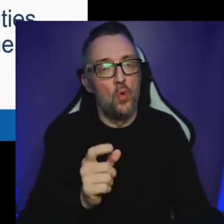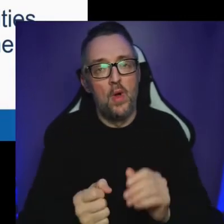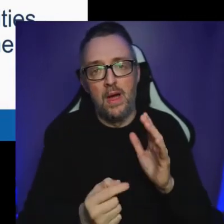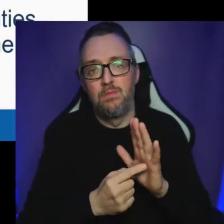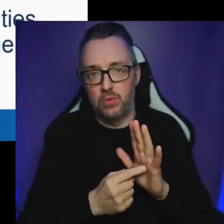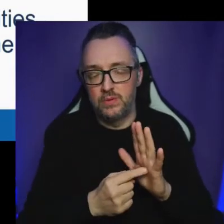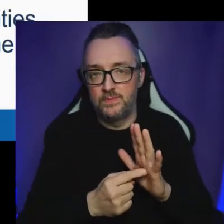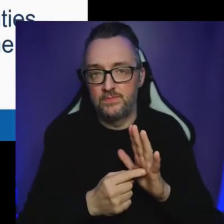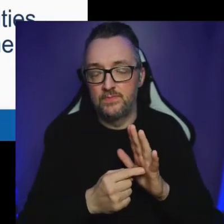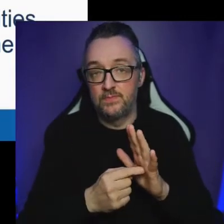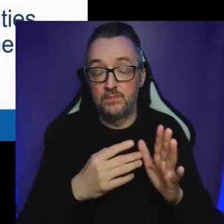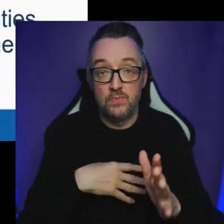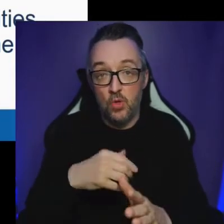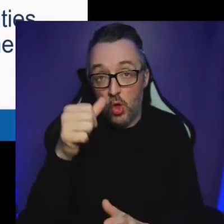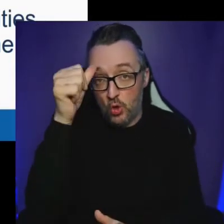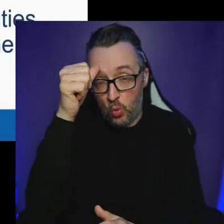and I know that